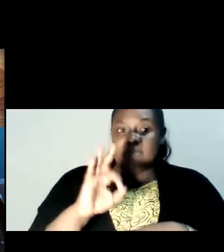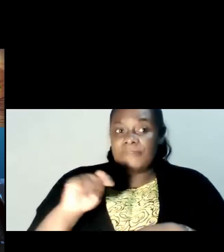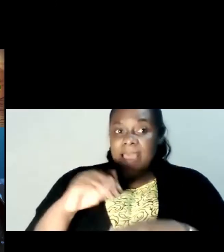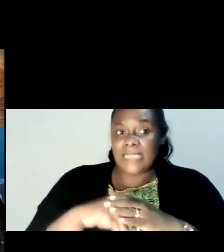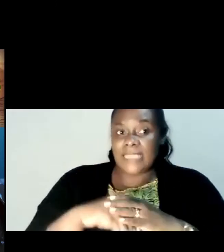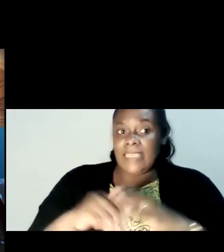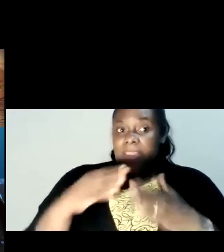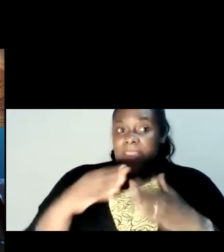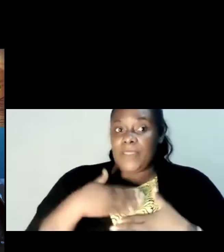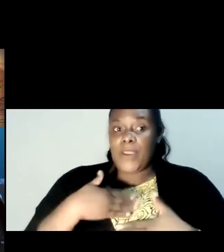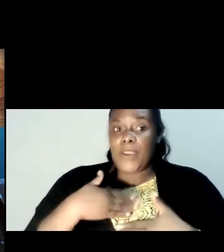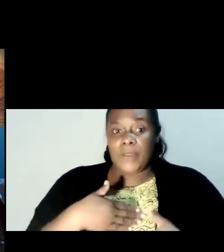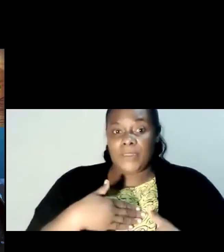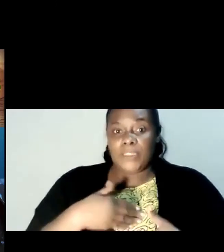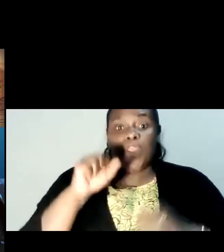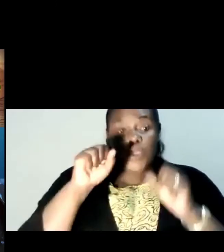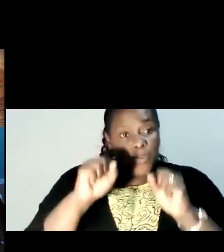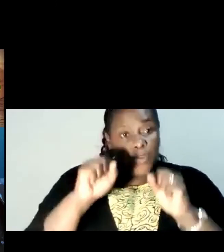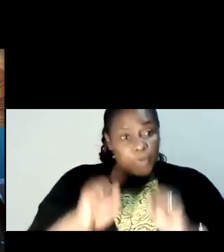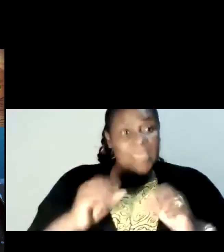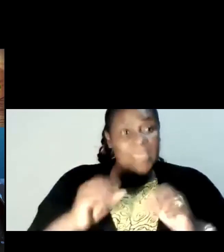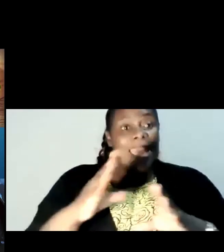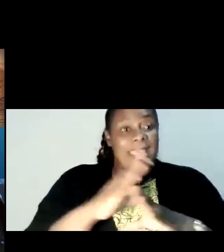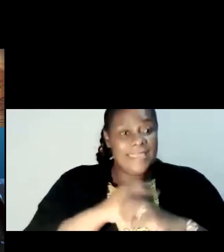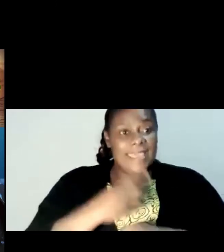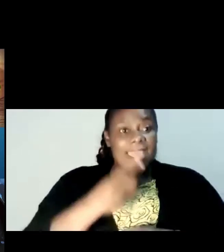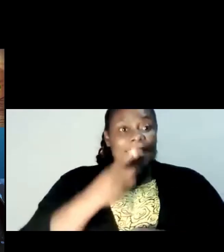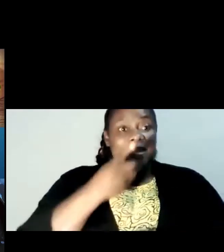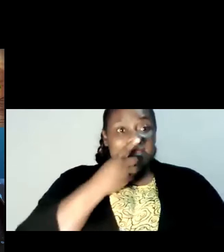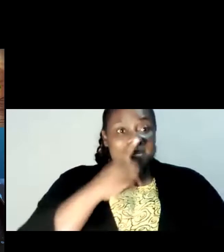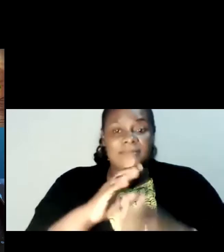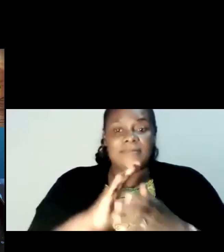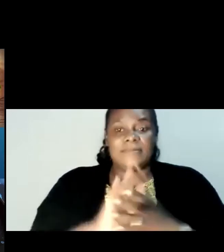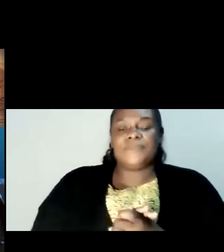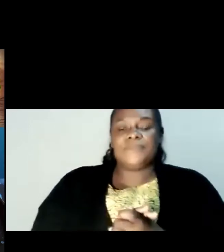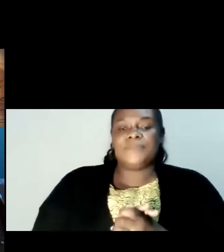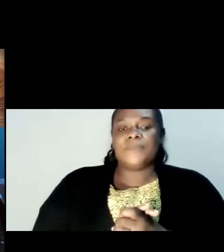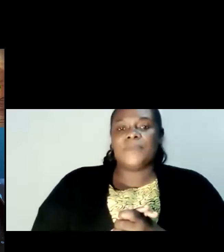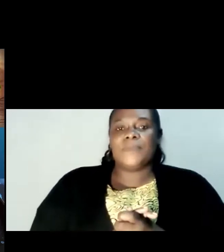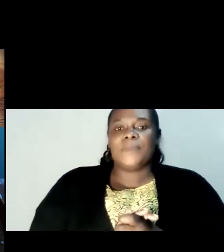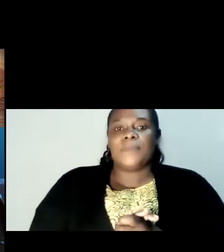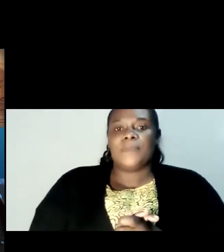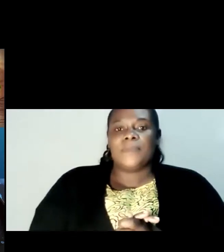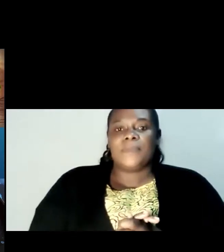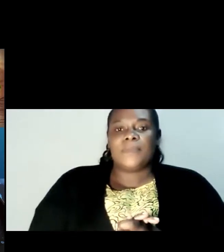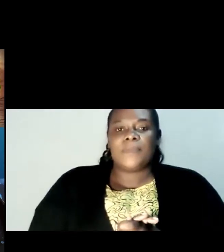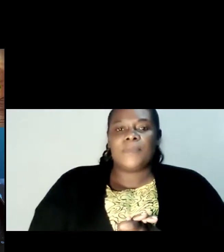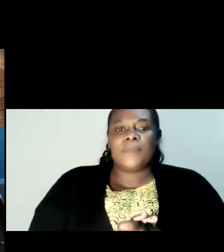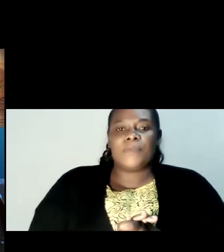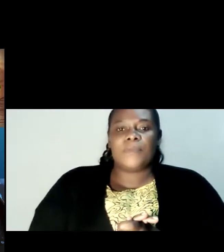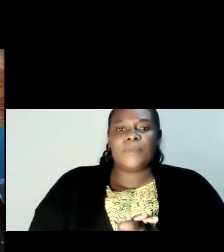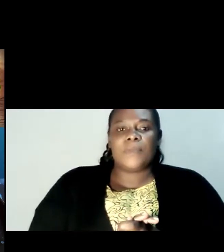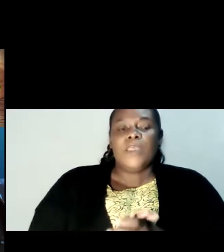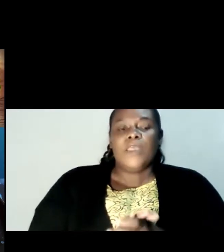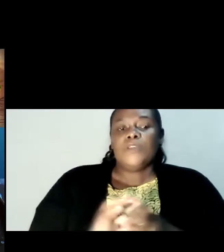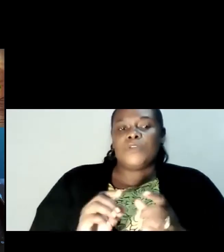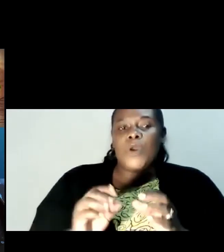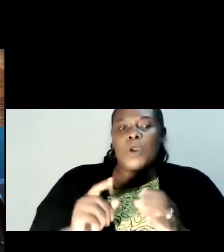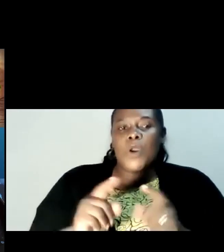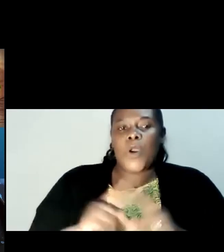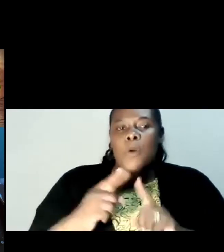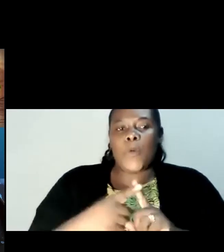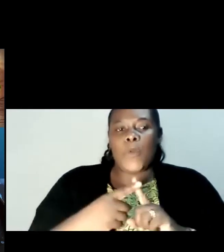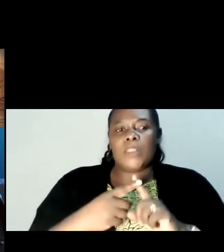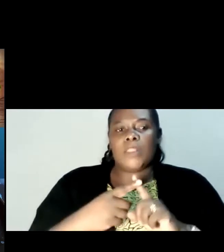getting diabetes, and losing weight. If you lose up to 5% of your body fat, you can actually